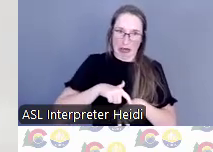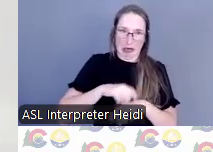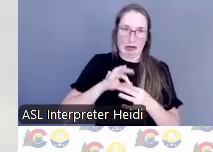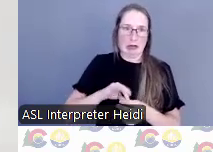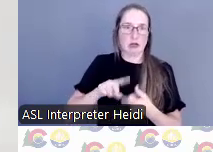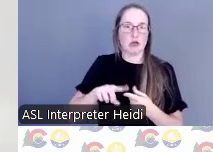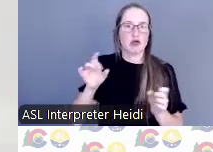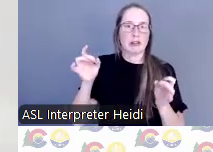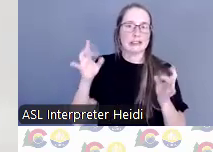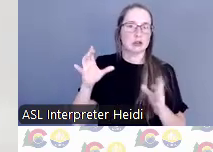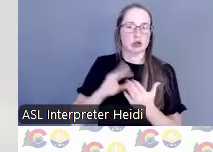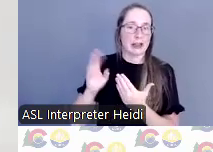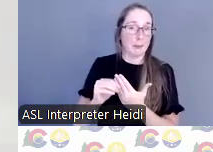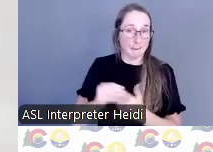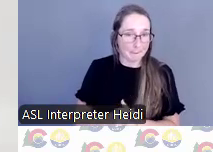curriculum.